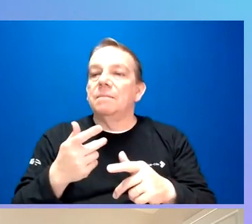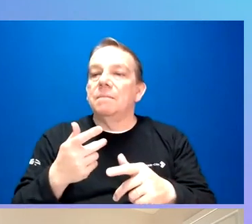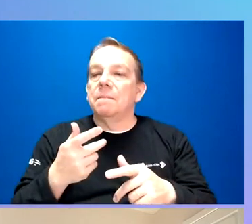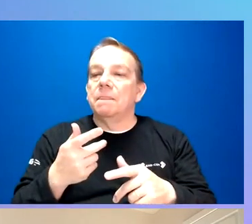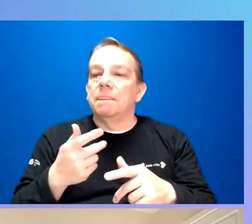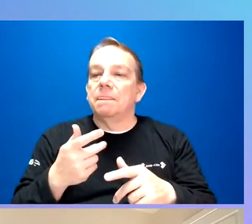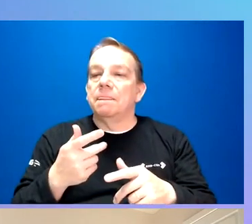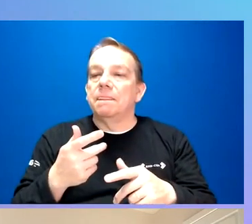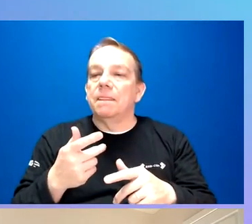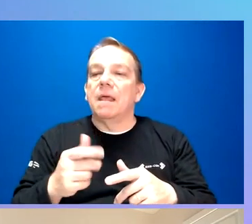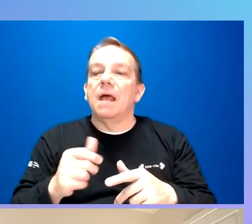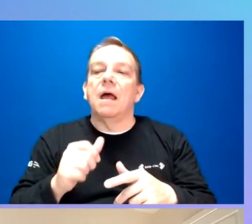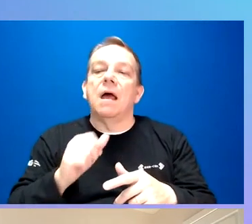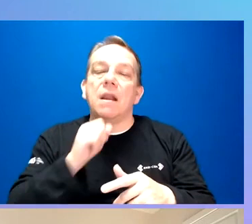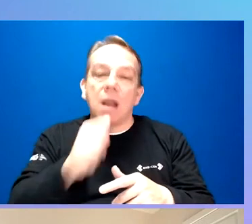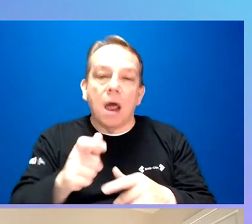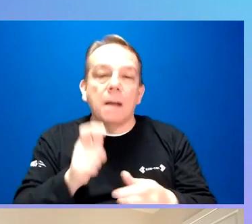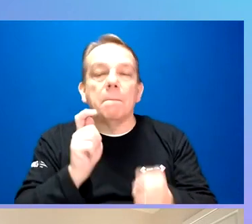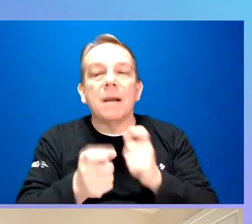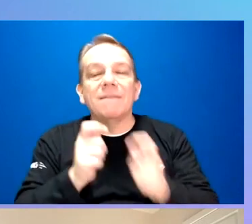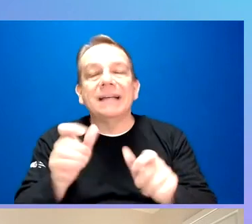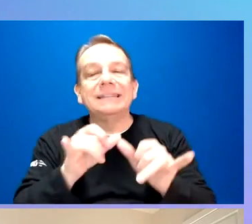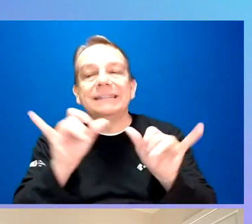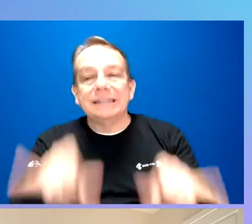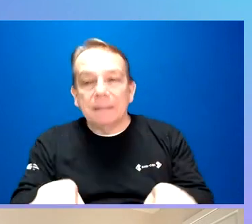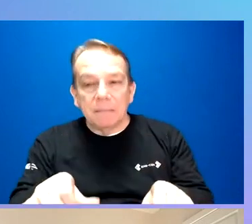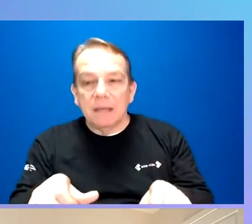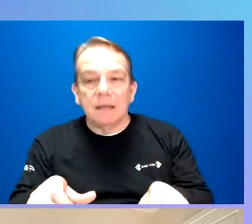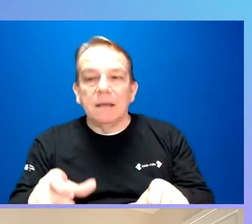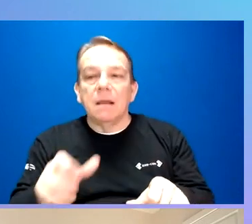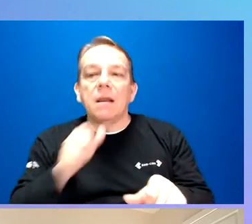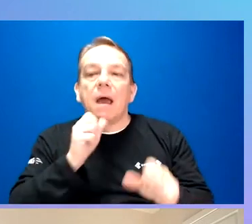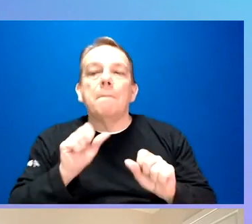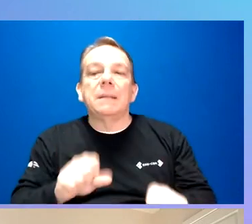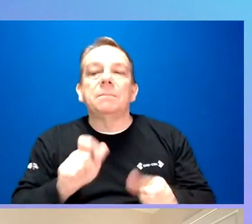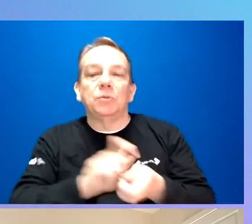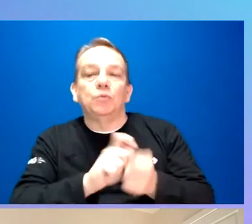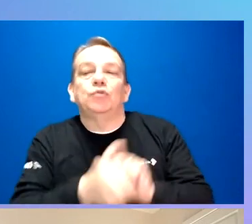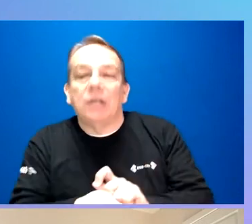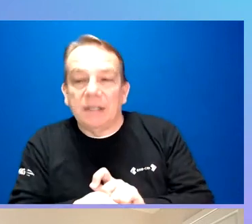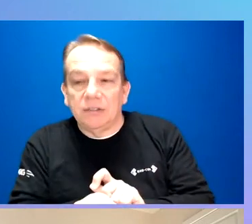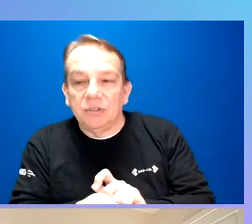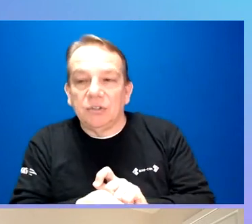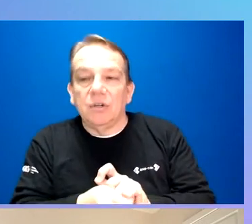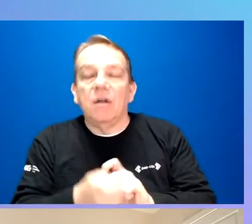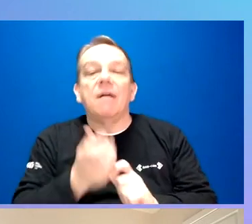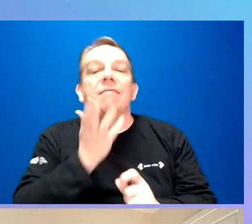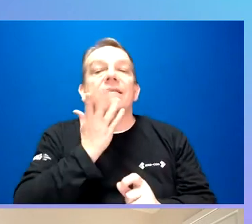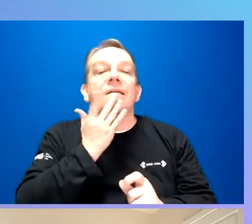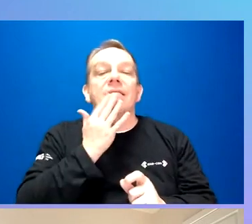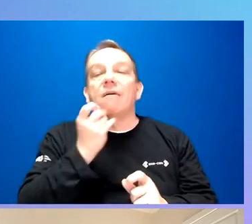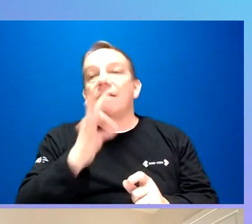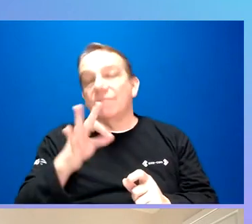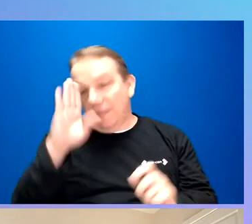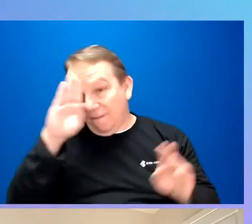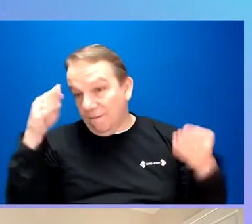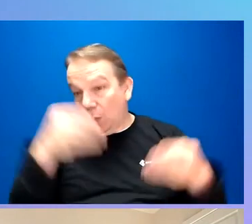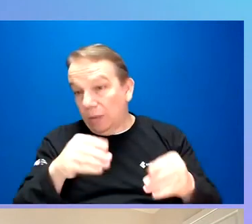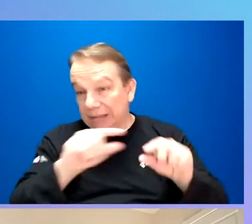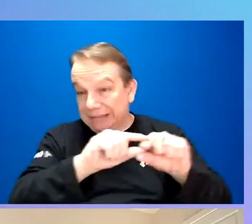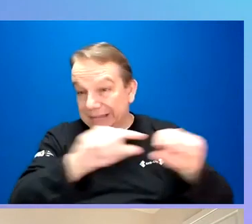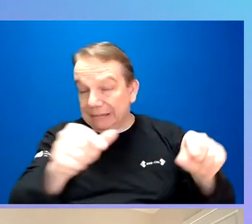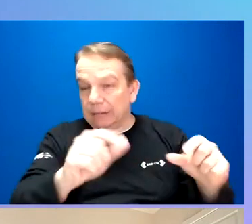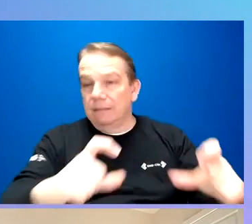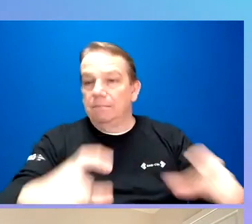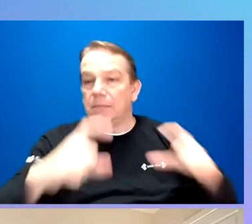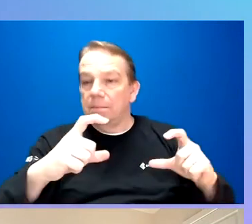in a non-modified operating system. It is not possible to change the color of the focus as well as